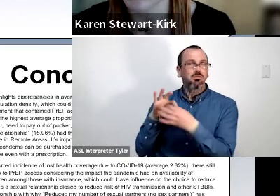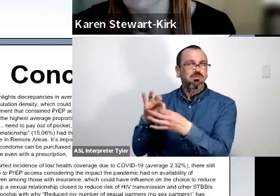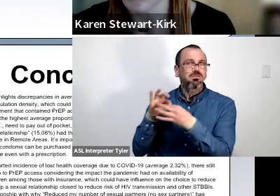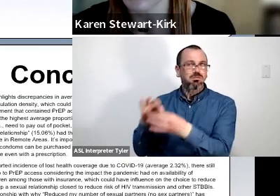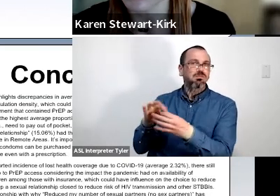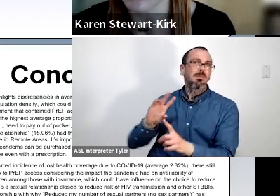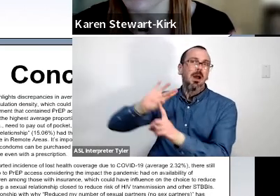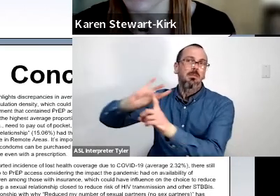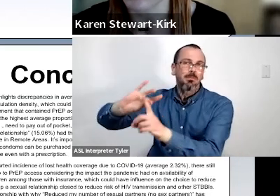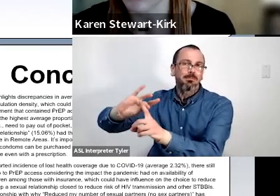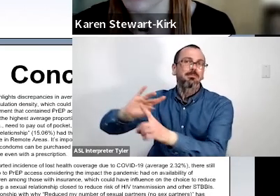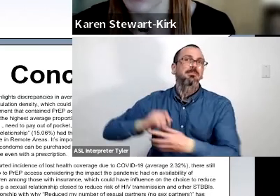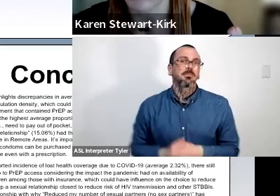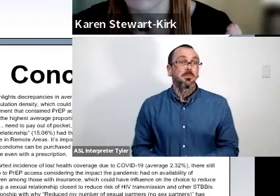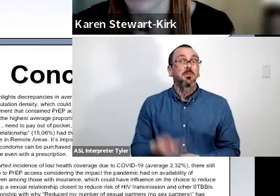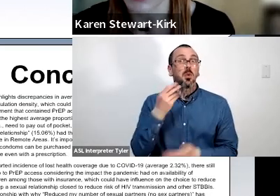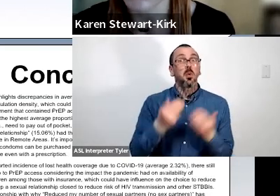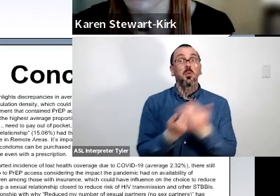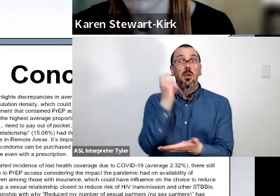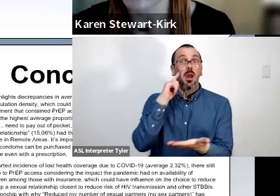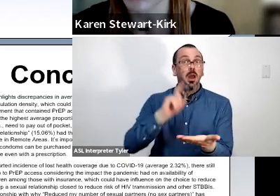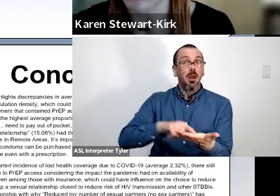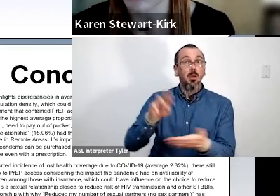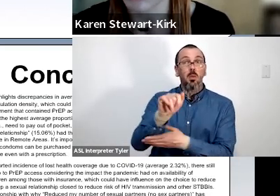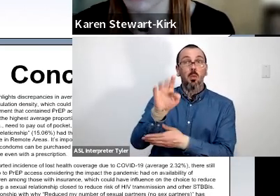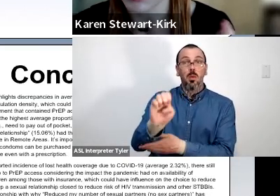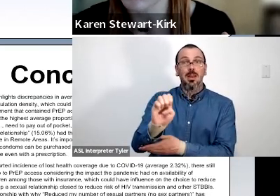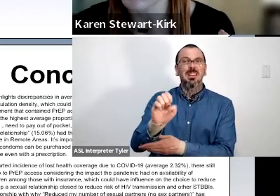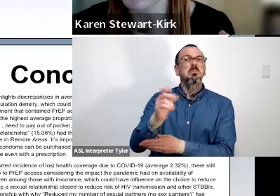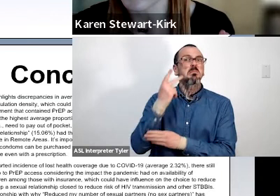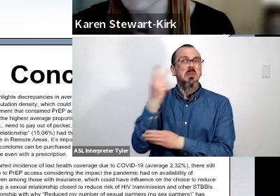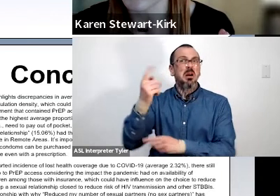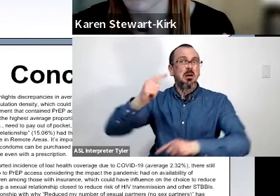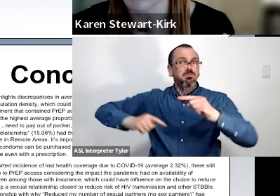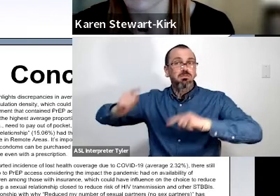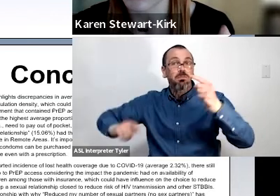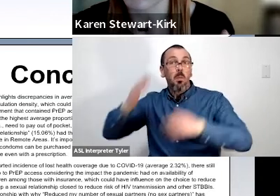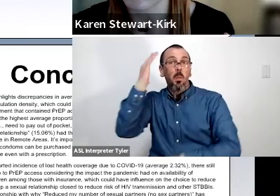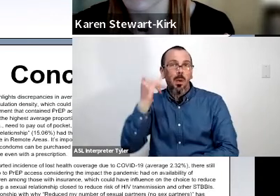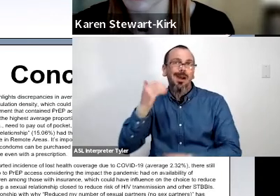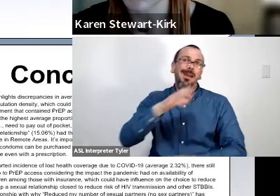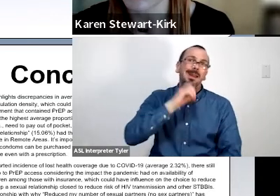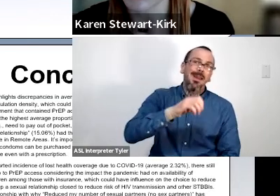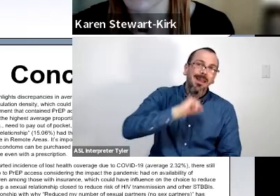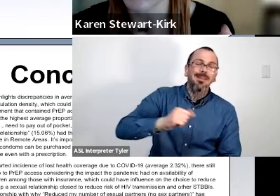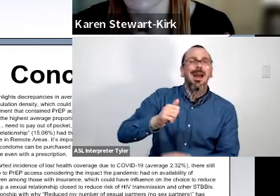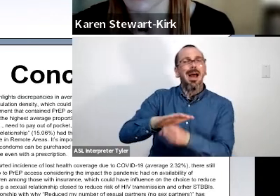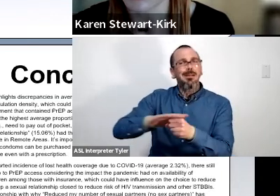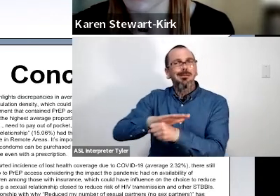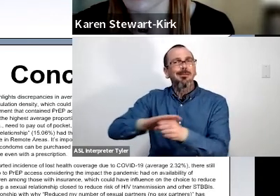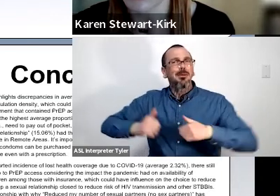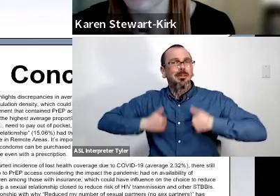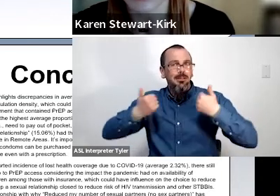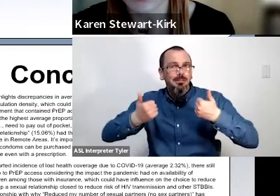previous research indicates new diagnosis rates varies most based on age and lived environment. Although approved for use in 2012 by the Food and Drug Administration in the